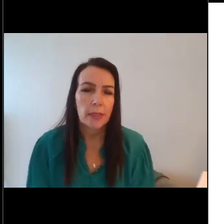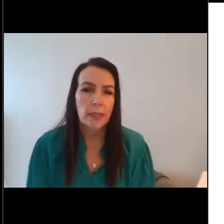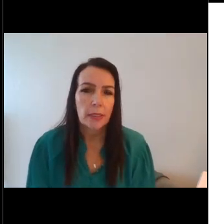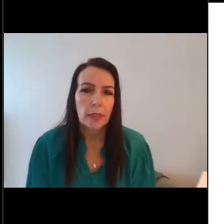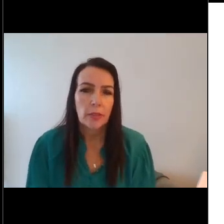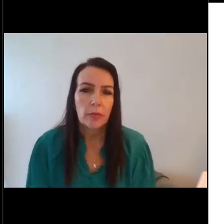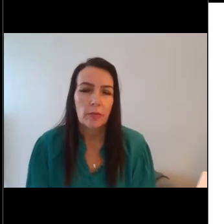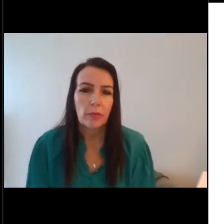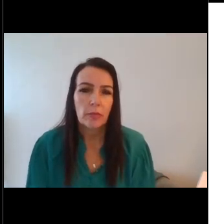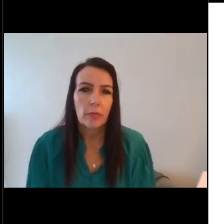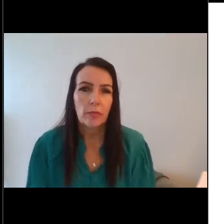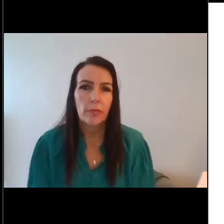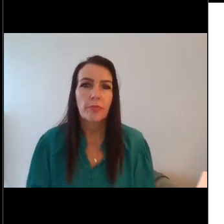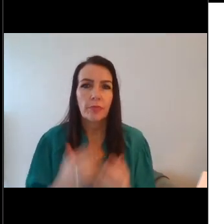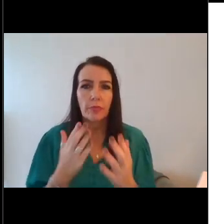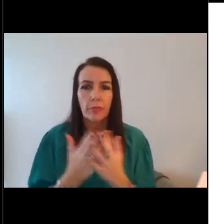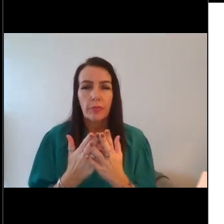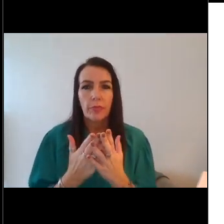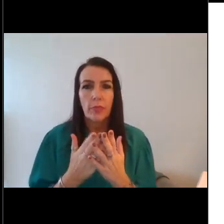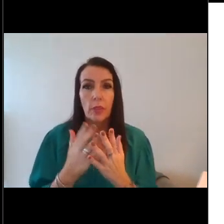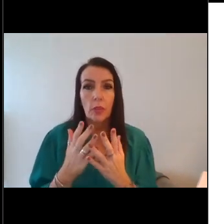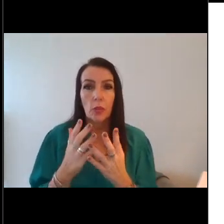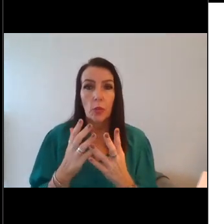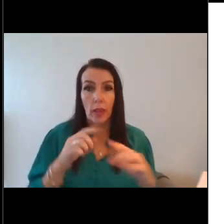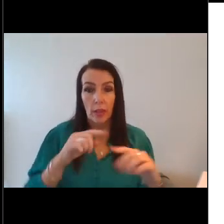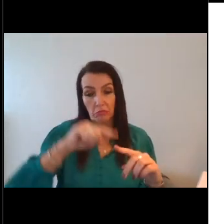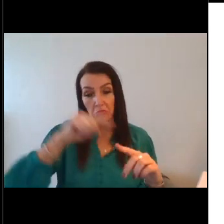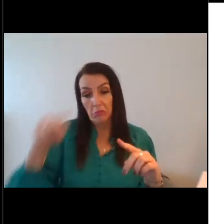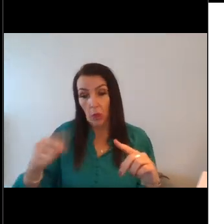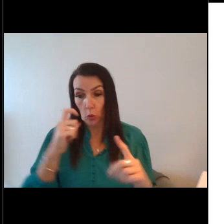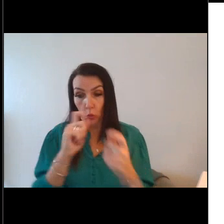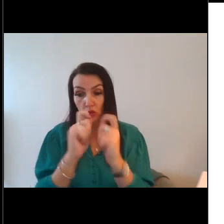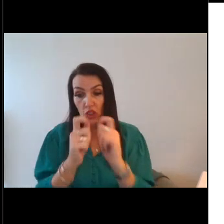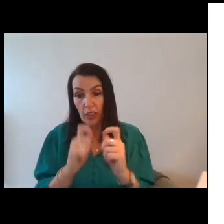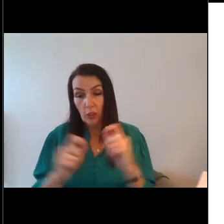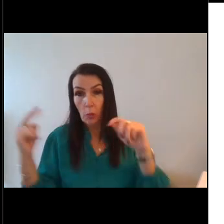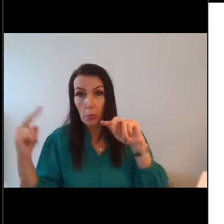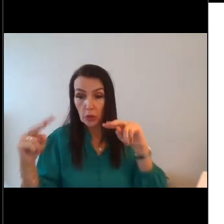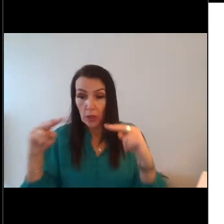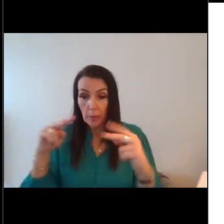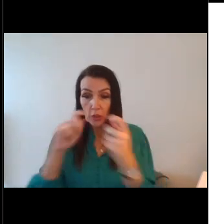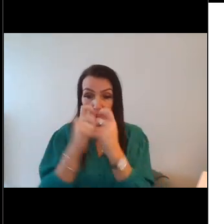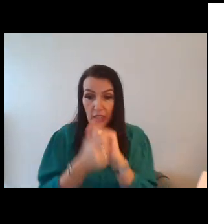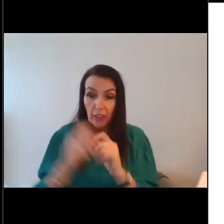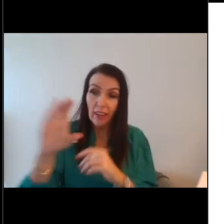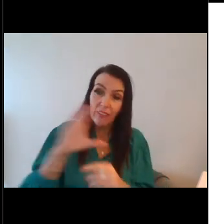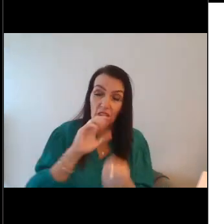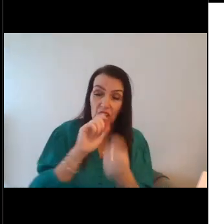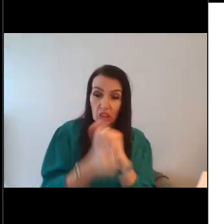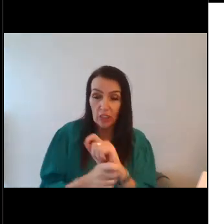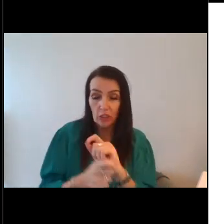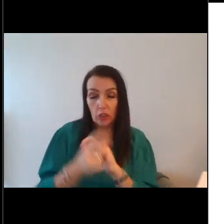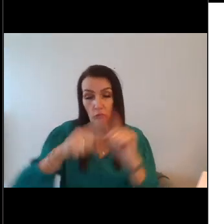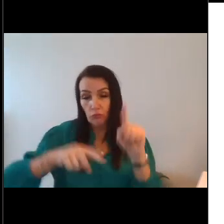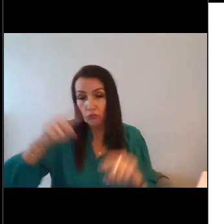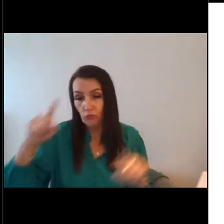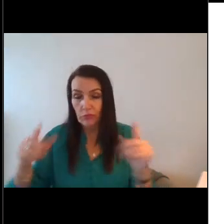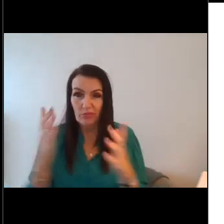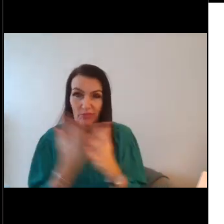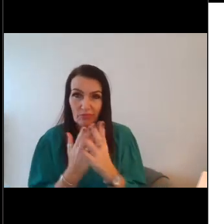again, it's all assumption based, so that adoption curve could change as perception changes, as funding changes. It's really just following